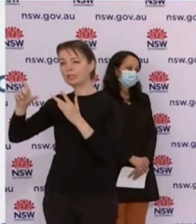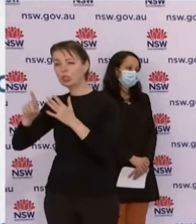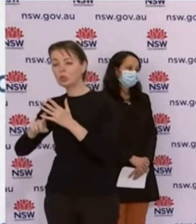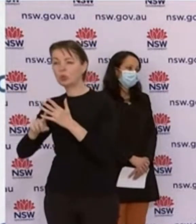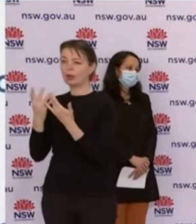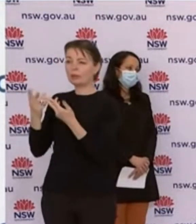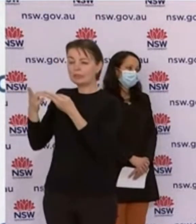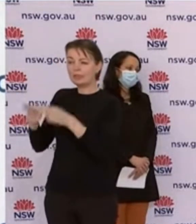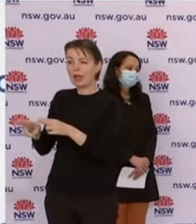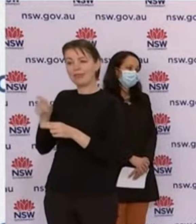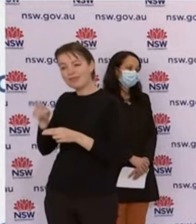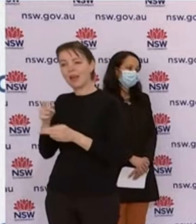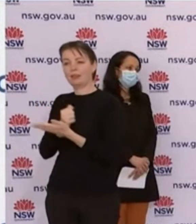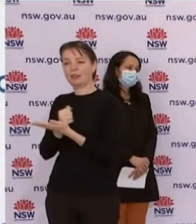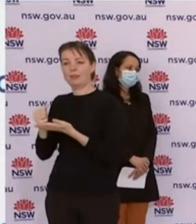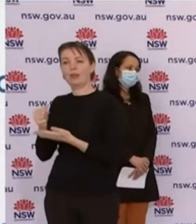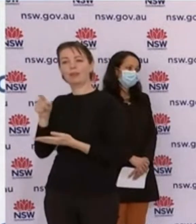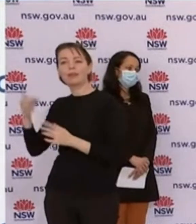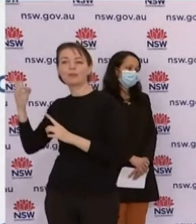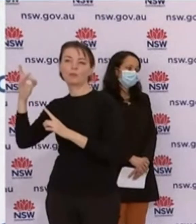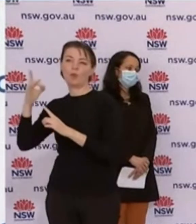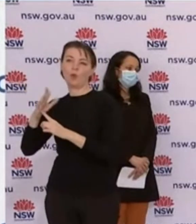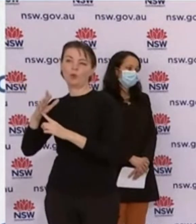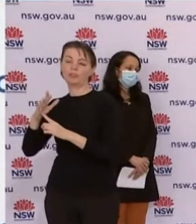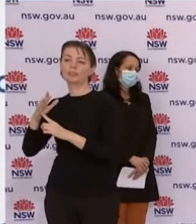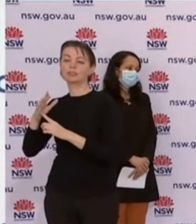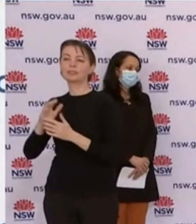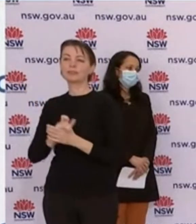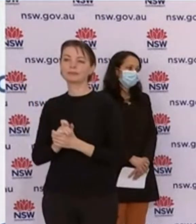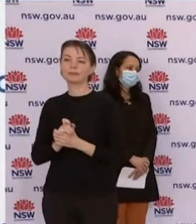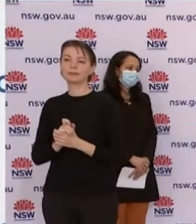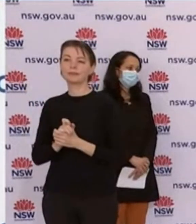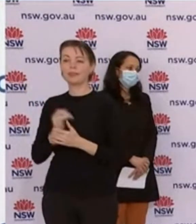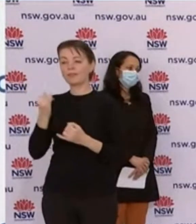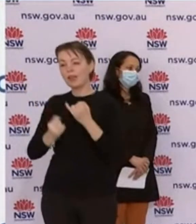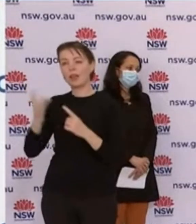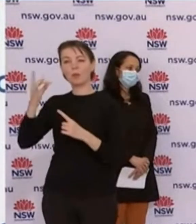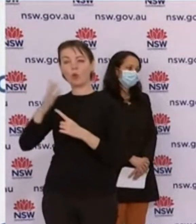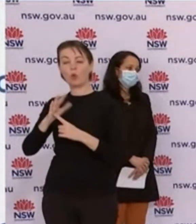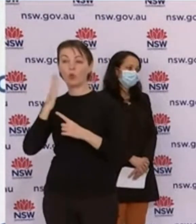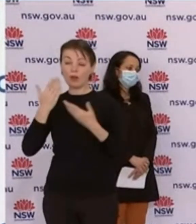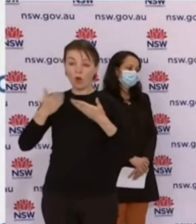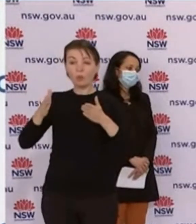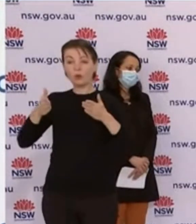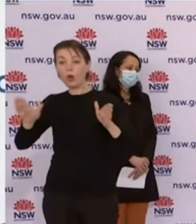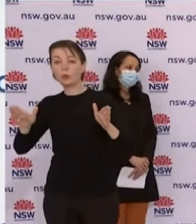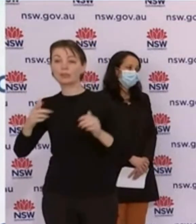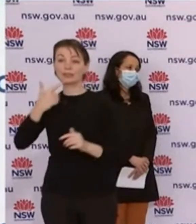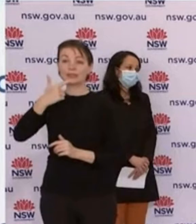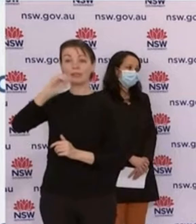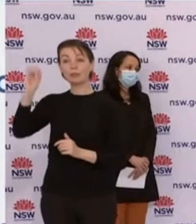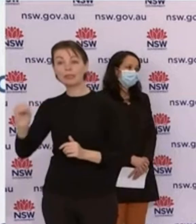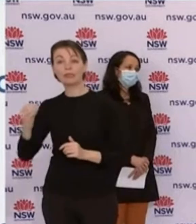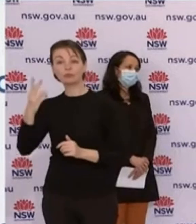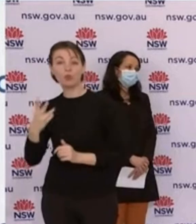keeping out of hospital? And they're the two things that really matter the most. And they're the two things that will matter even when we start to live life more freely at 70% and